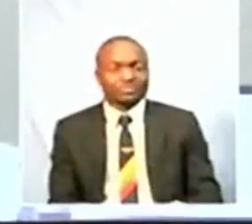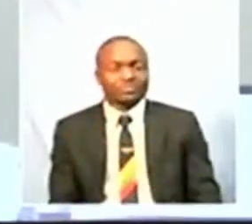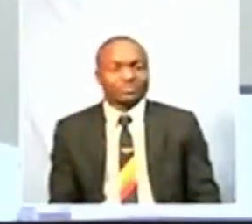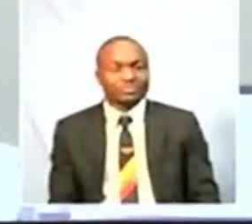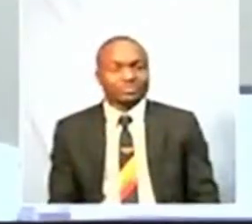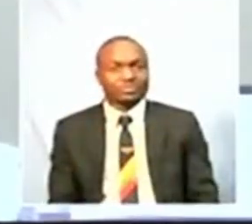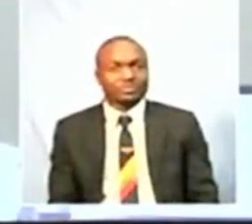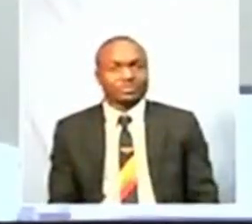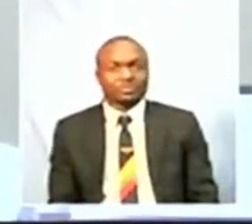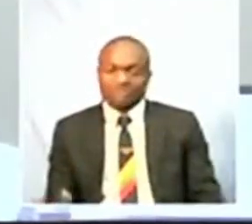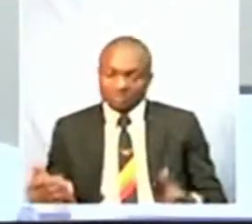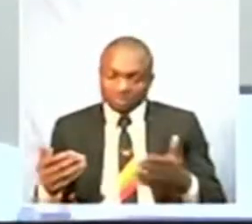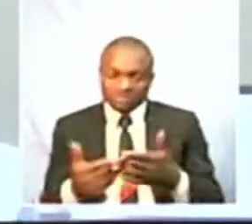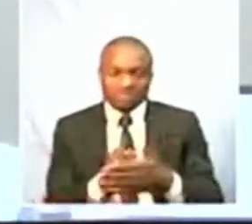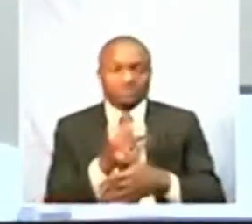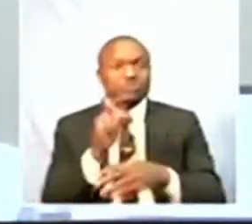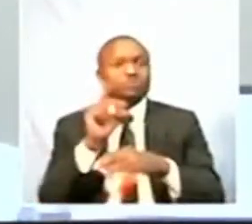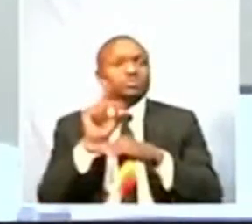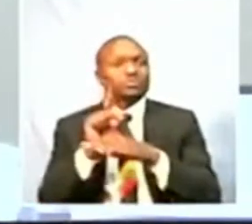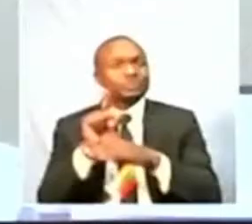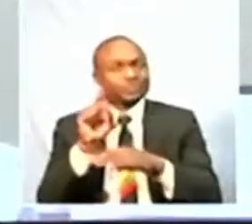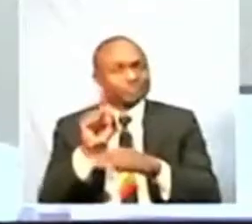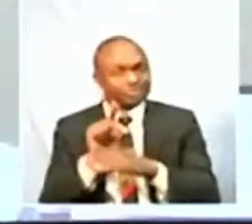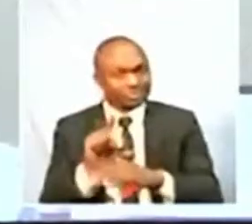It is a whole new project.